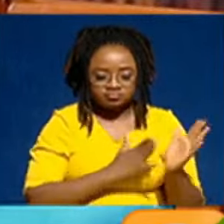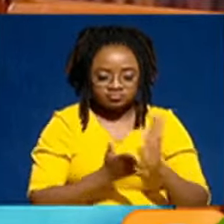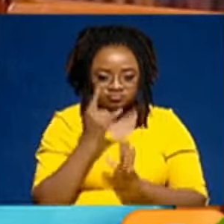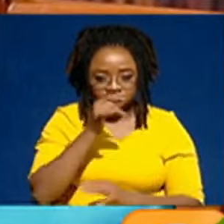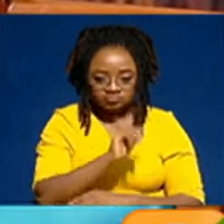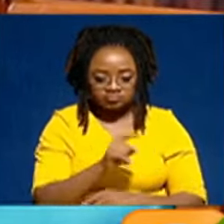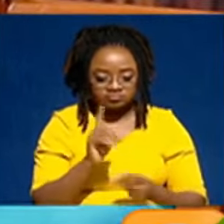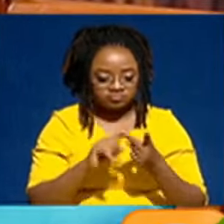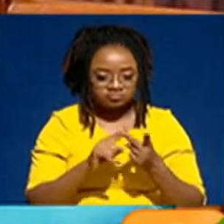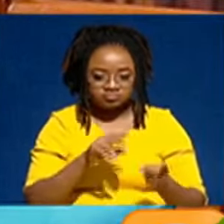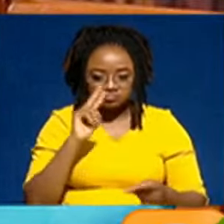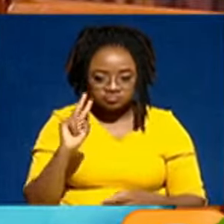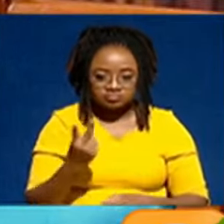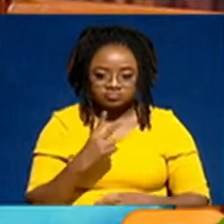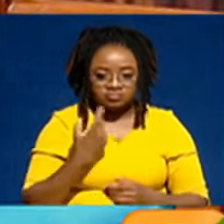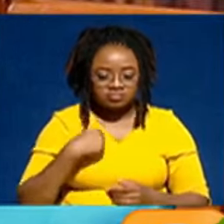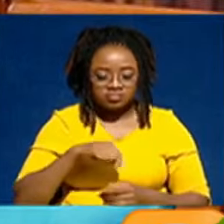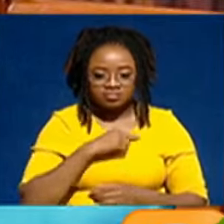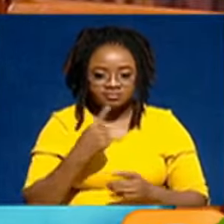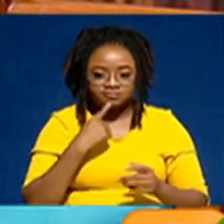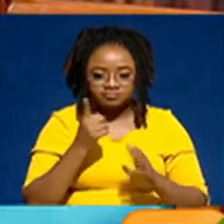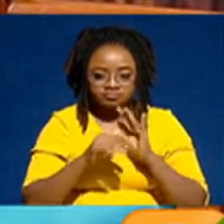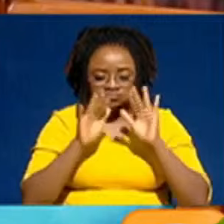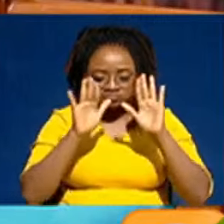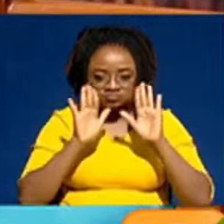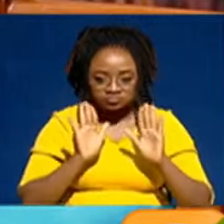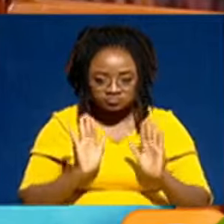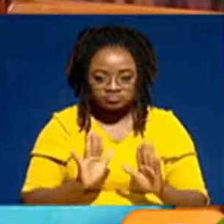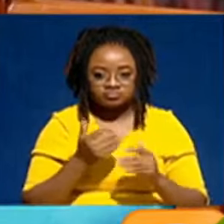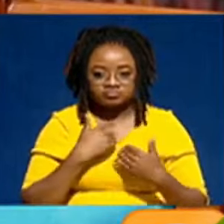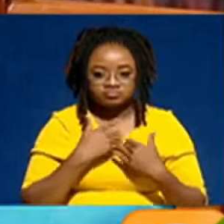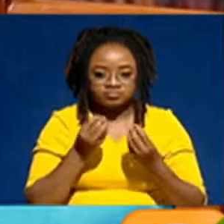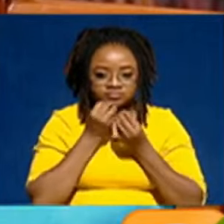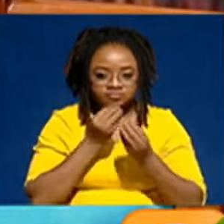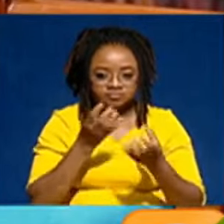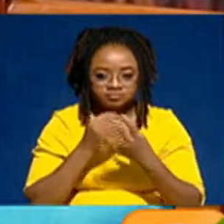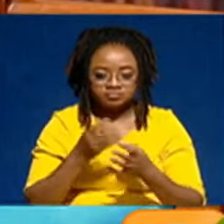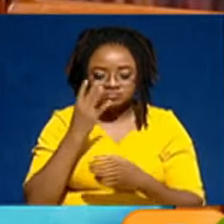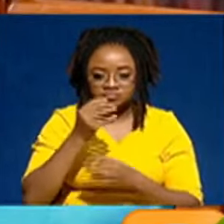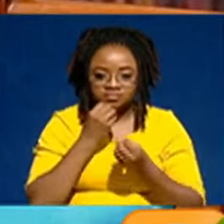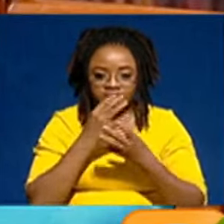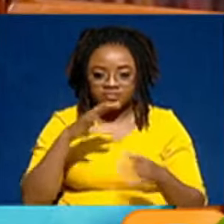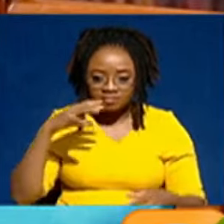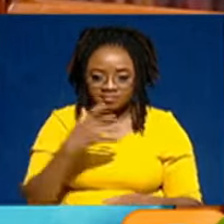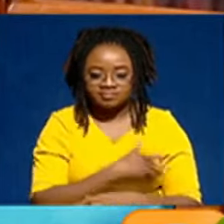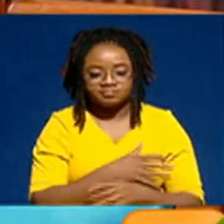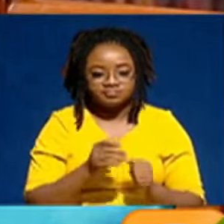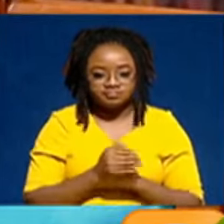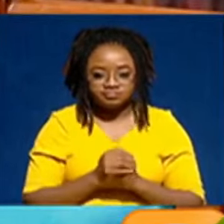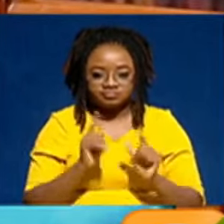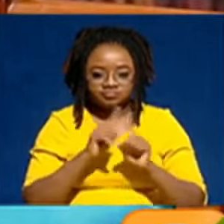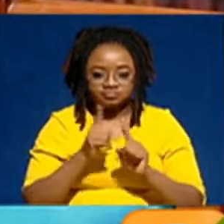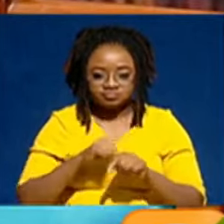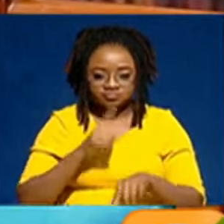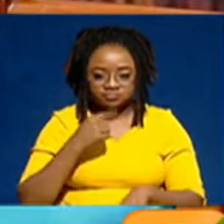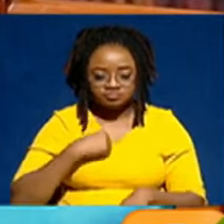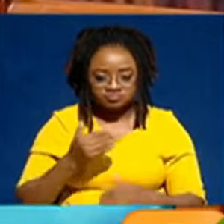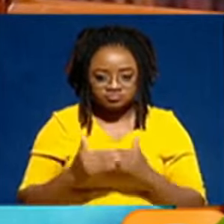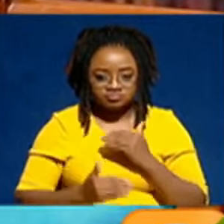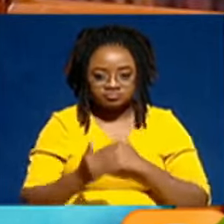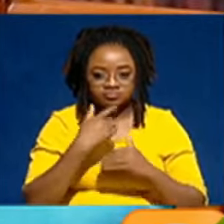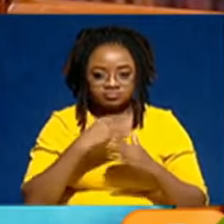think the second thing I'd like to say is that information is very important. Information is power. When you have leadership and governance where there's so